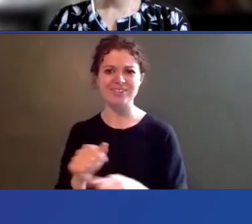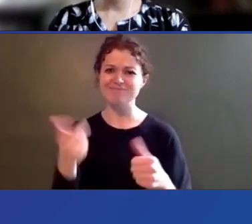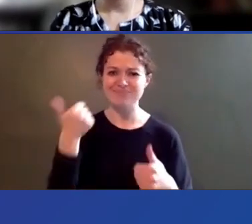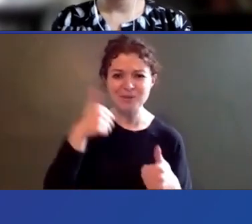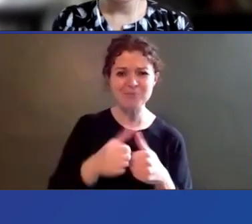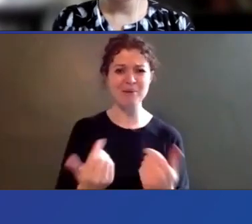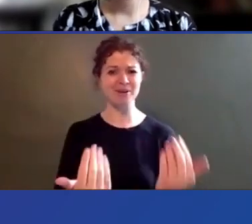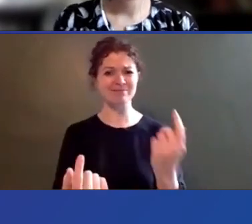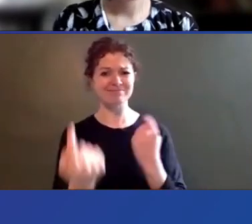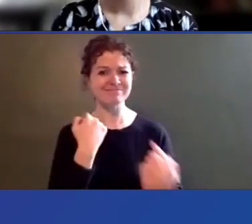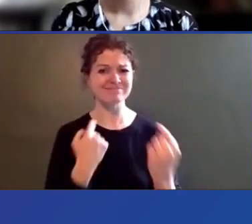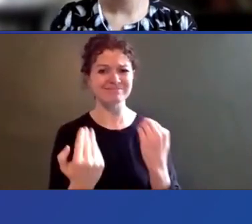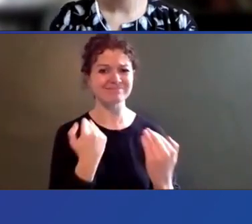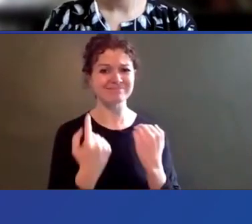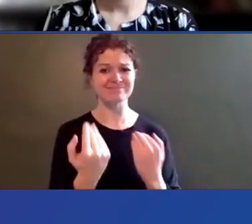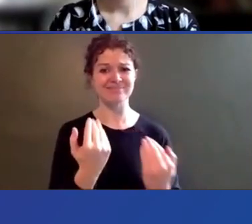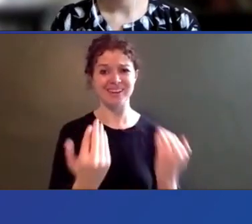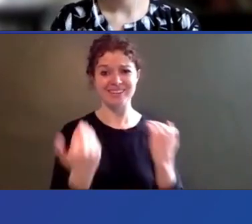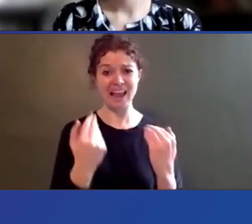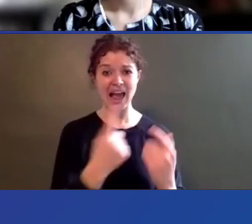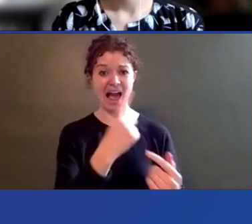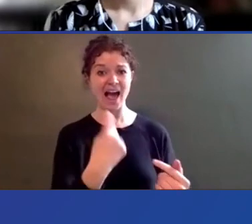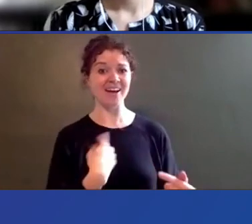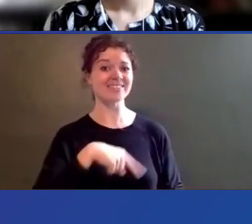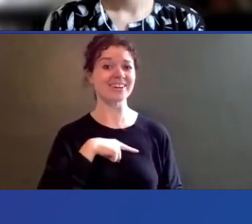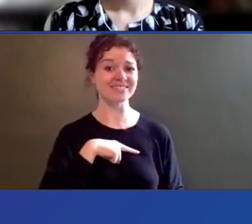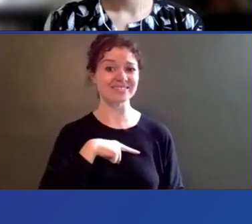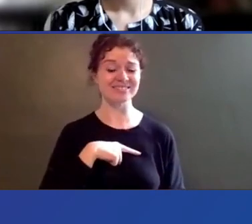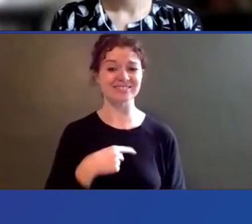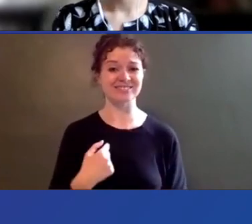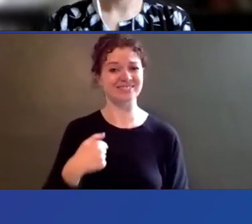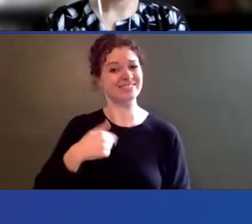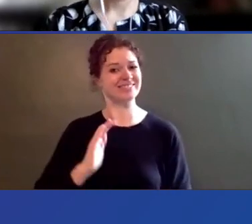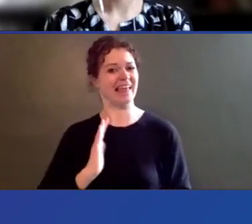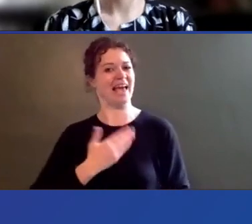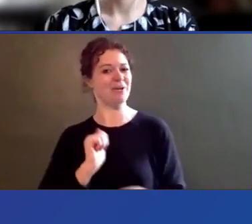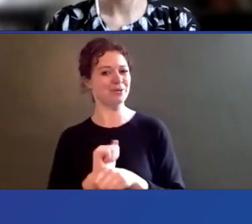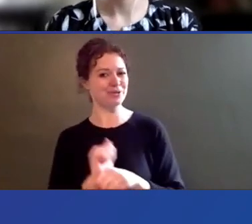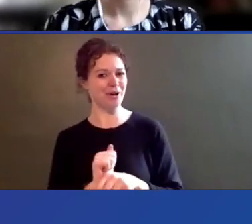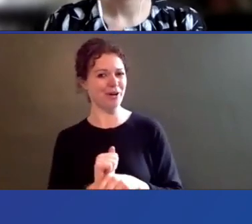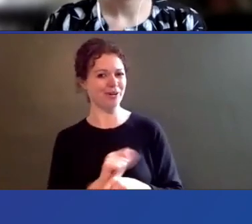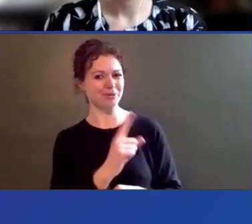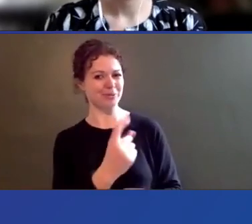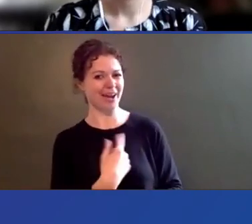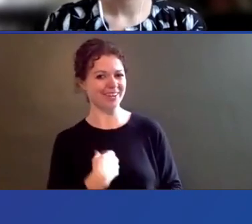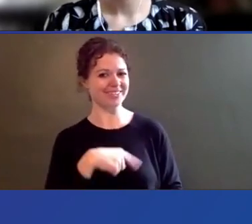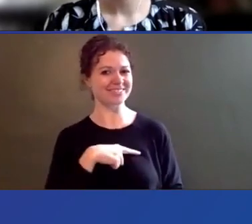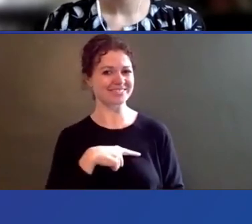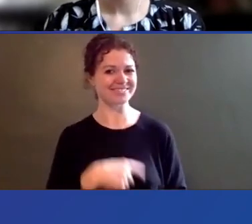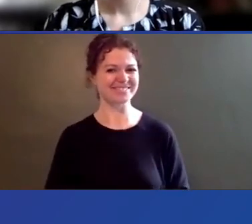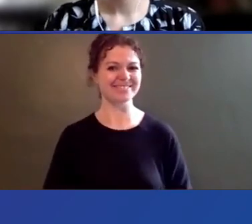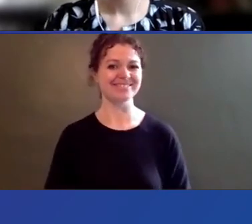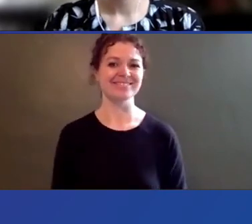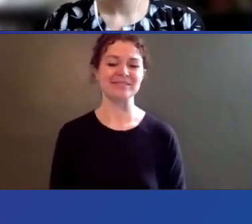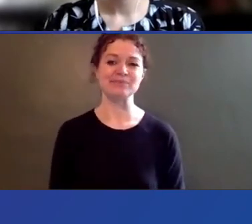It's great if you do work, but it's also ask people who are supposed to be doing this work to do it as well. Give your input.